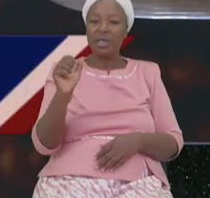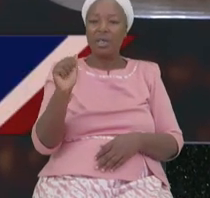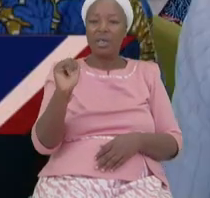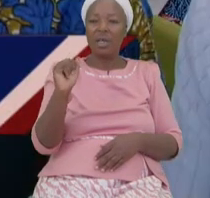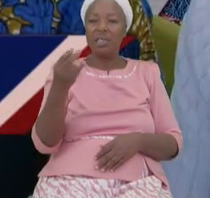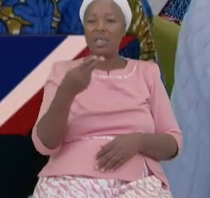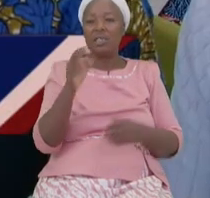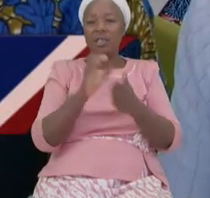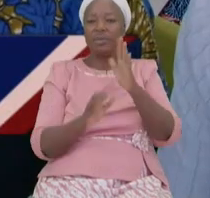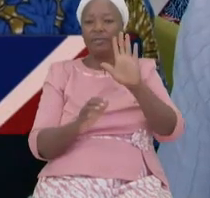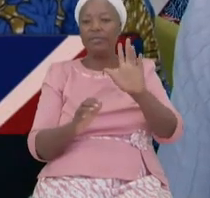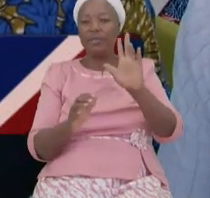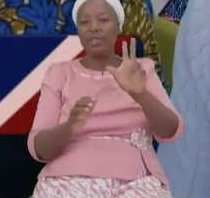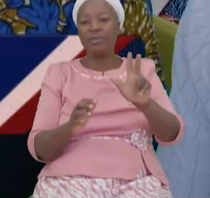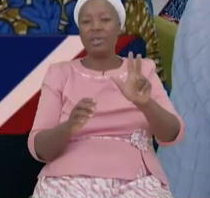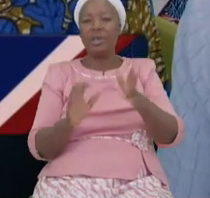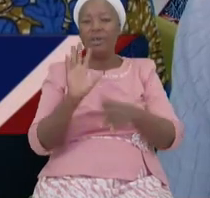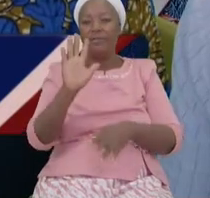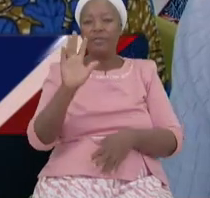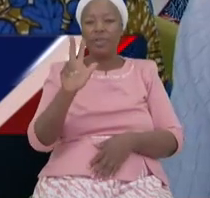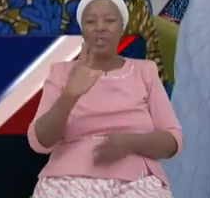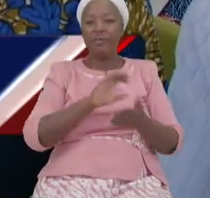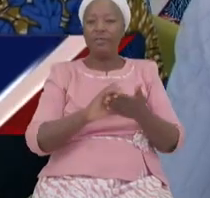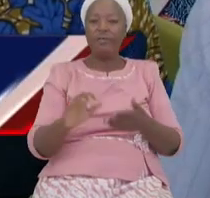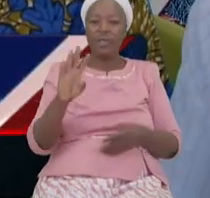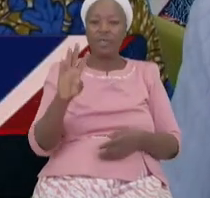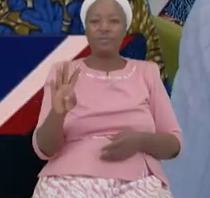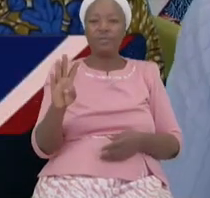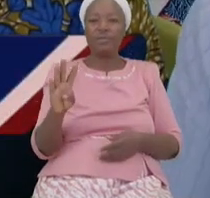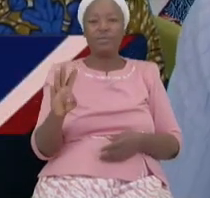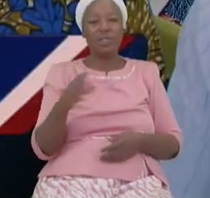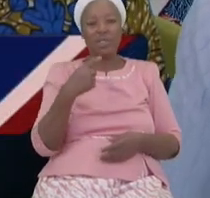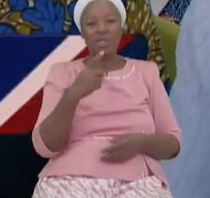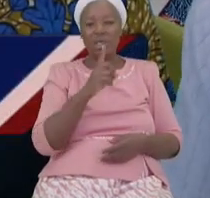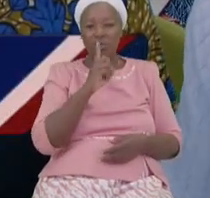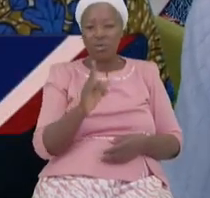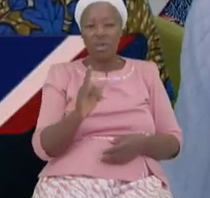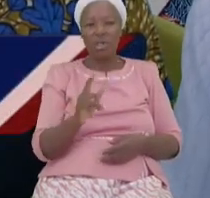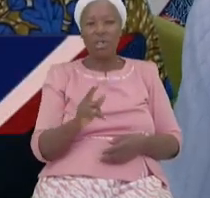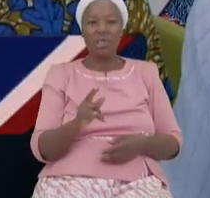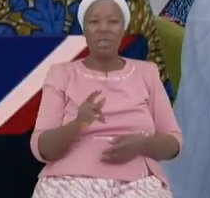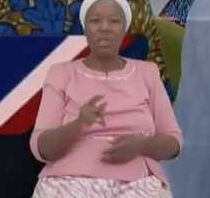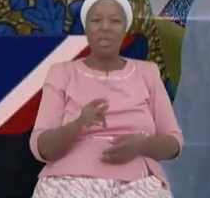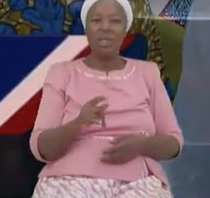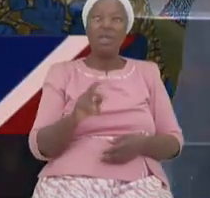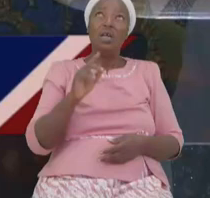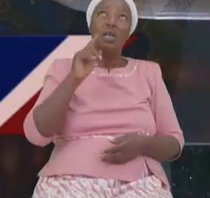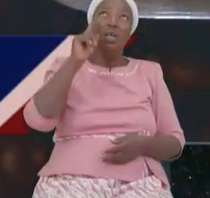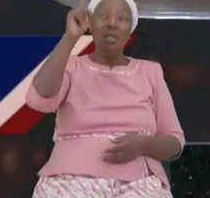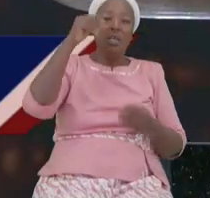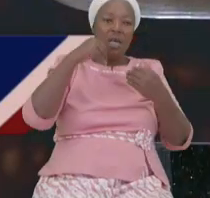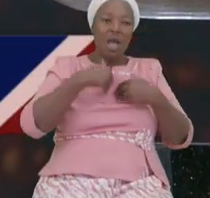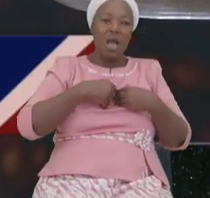Isaiah chapter 53, and we're reading here from verse 4. It says, surely he hath